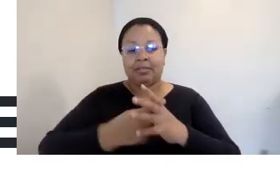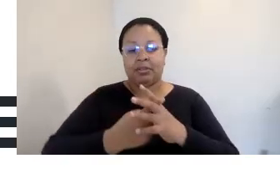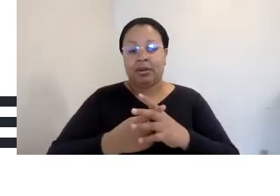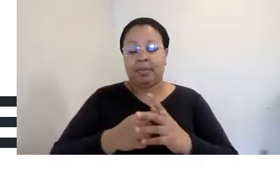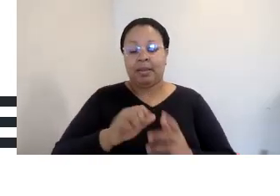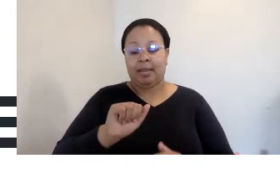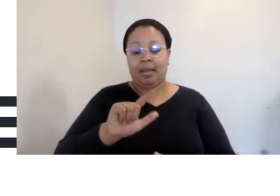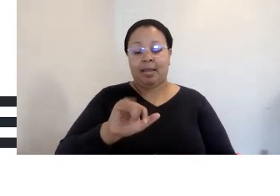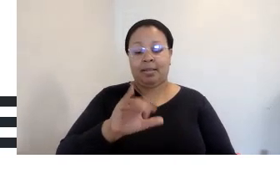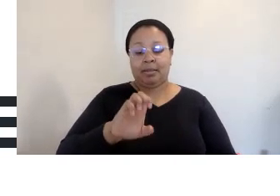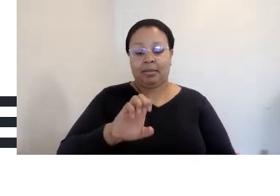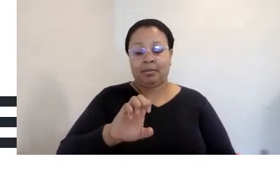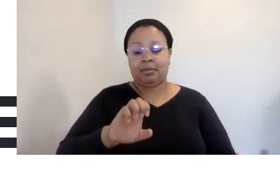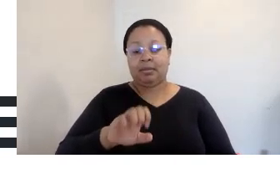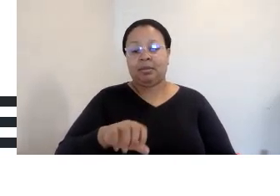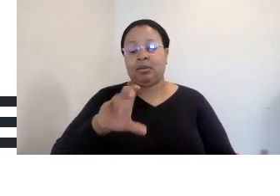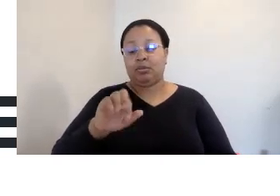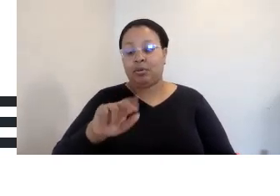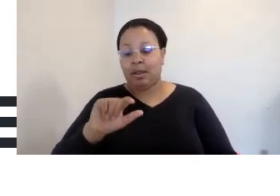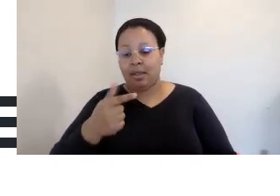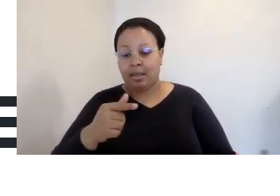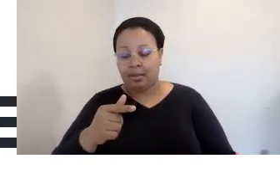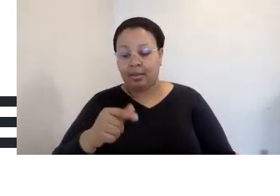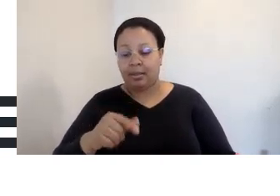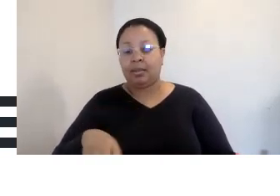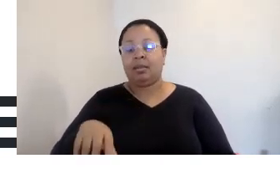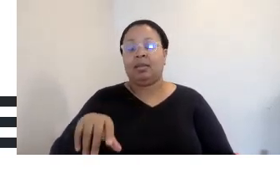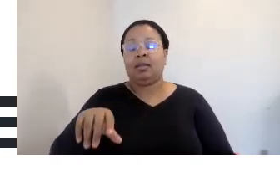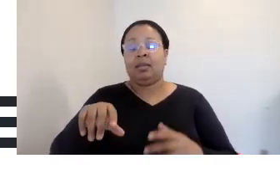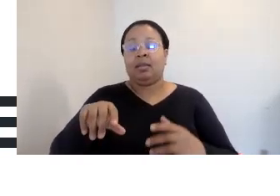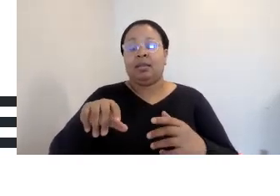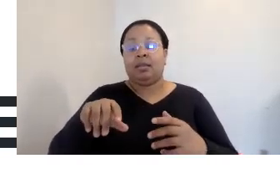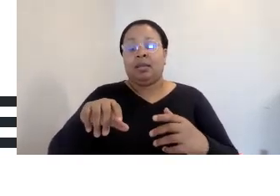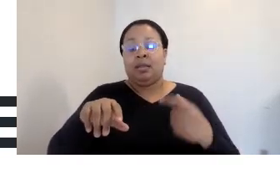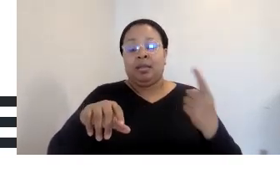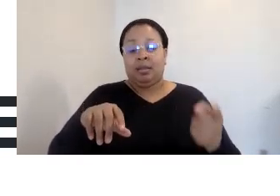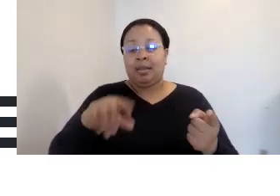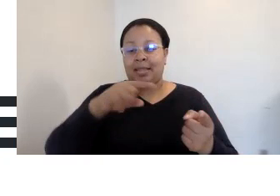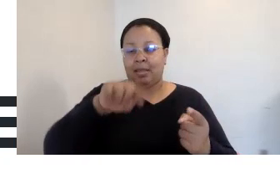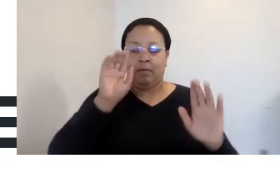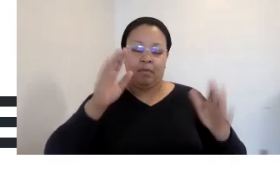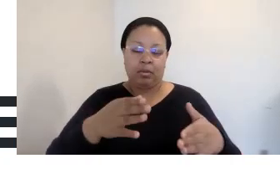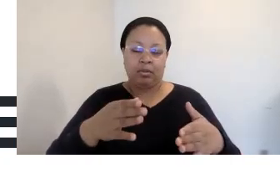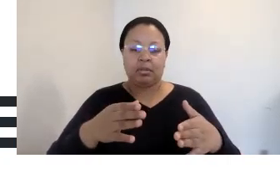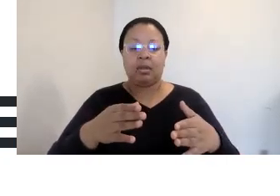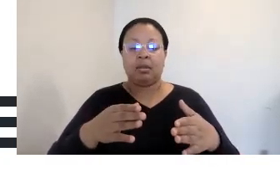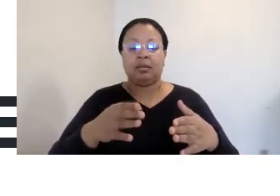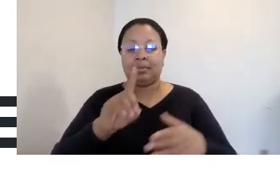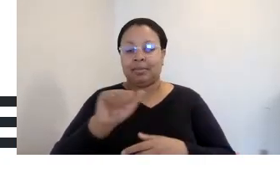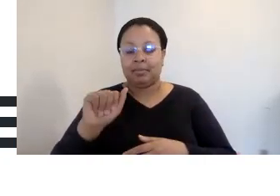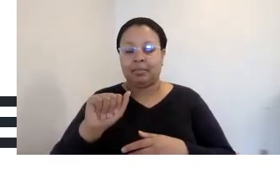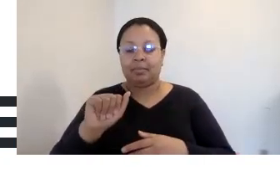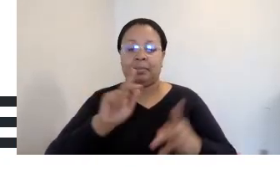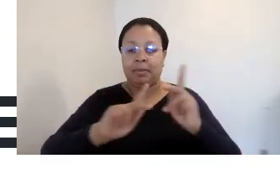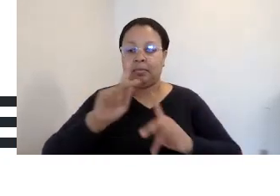Andrew Pulrang, and Greg Baratan. And they were really focused on getting disabled people involved in the political